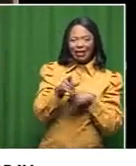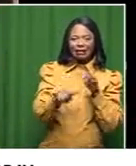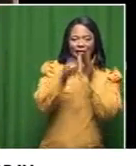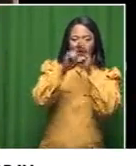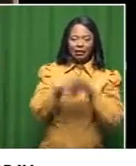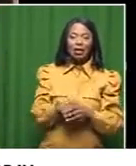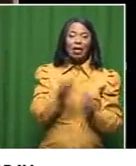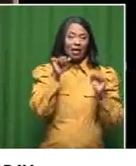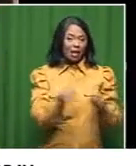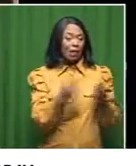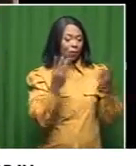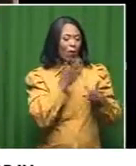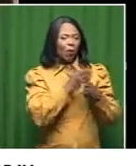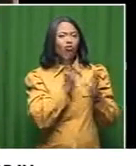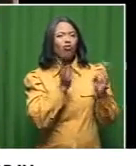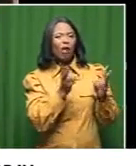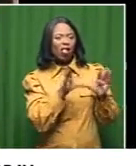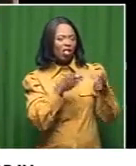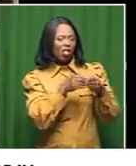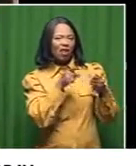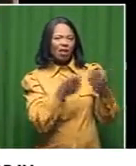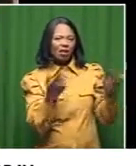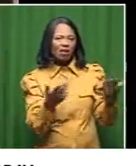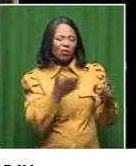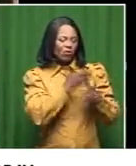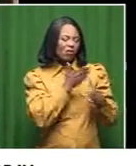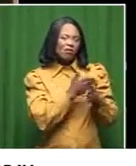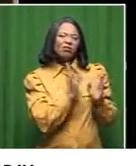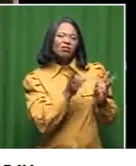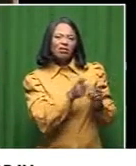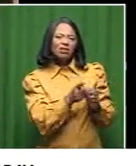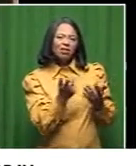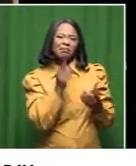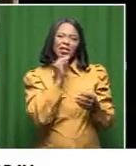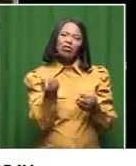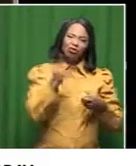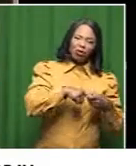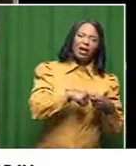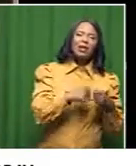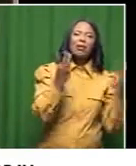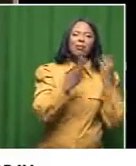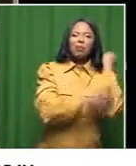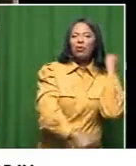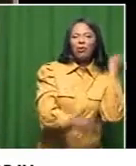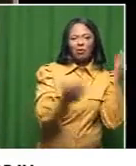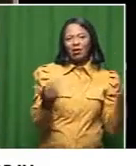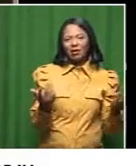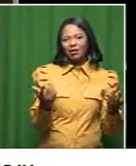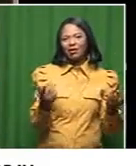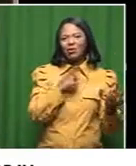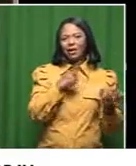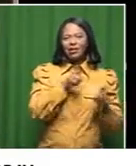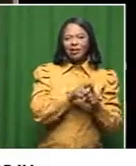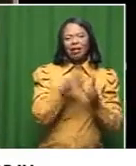so-called middle class is one or two paychecks away from joining the ranks of the poor. Bushra, just in closing, you know,